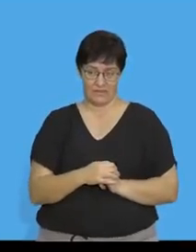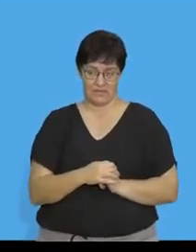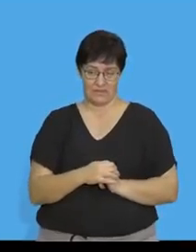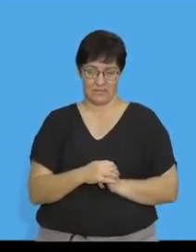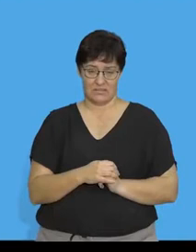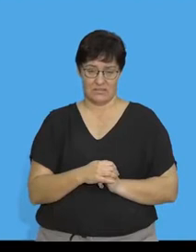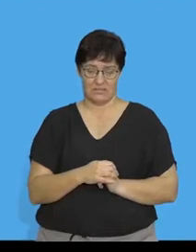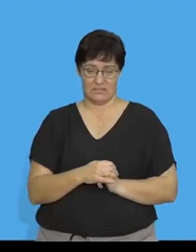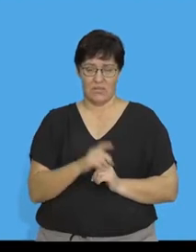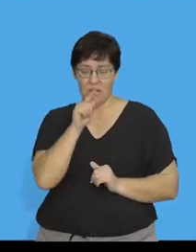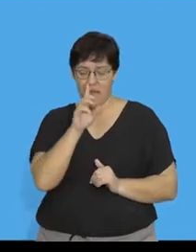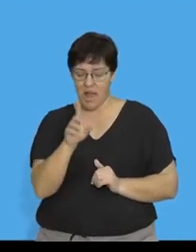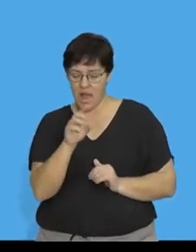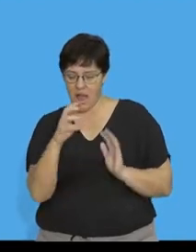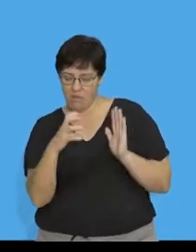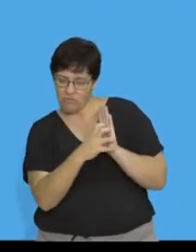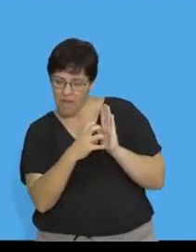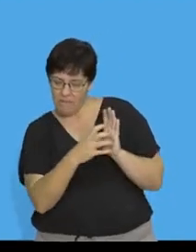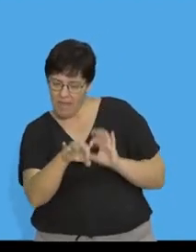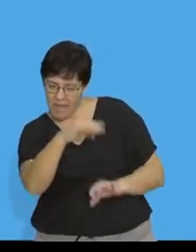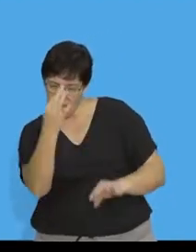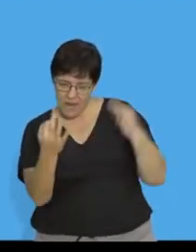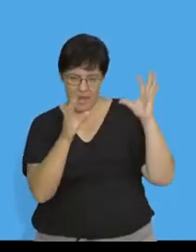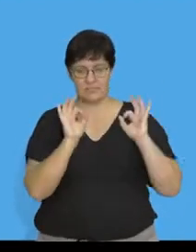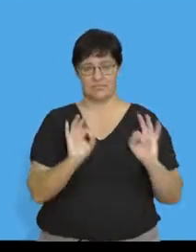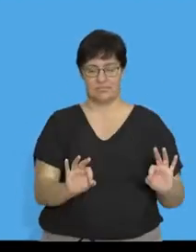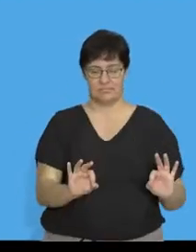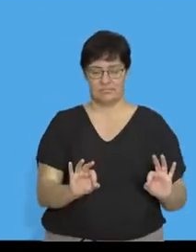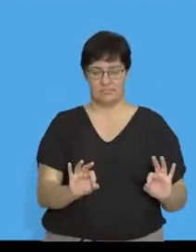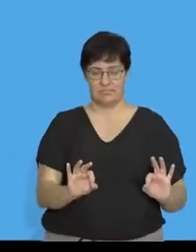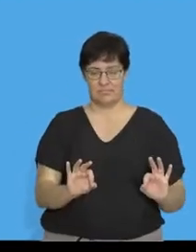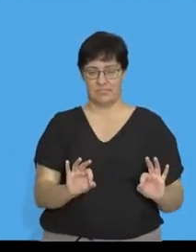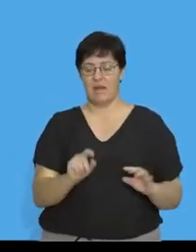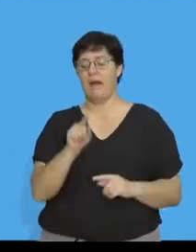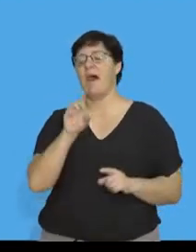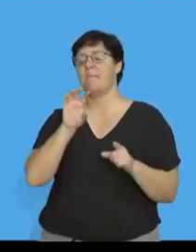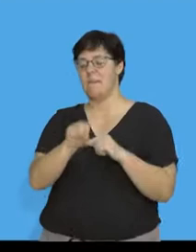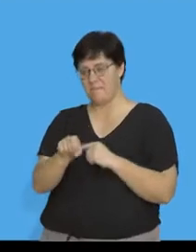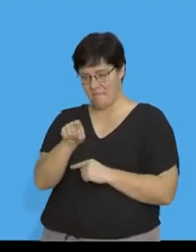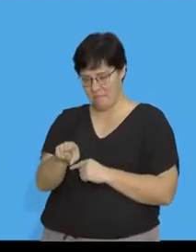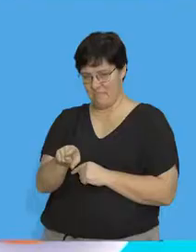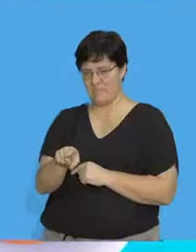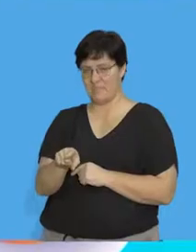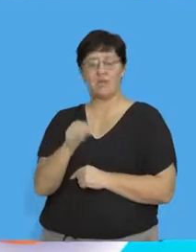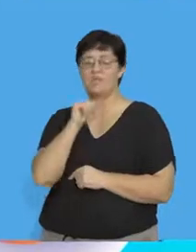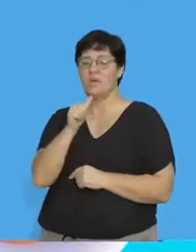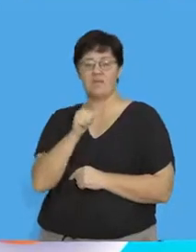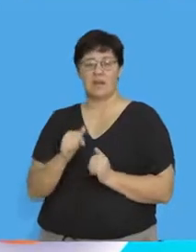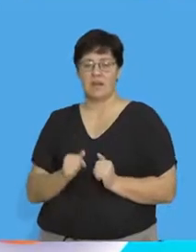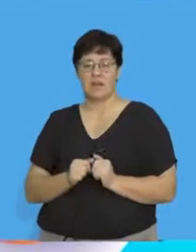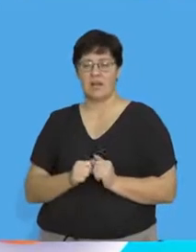proportional, what that means, and as we've shown, what inversely proportional means. Please never